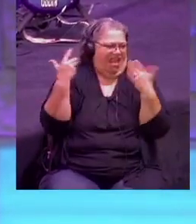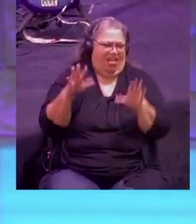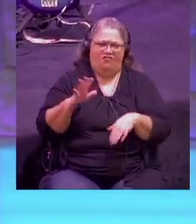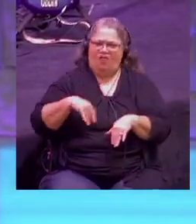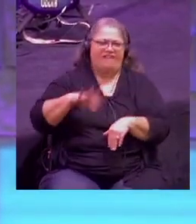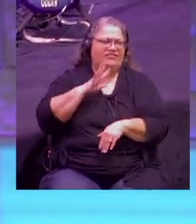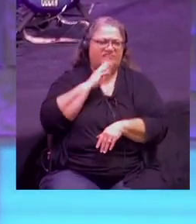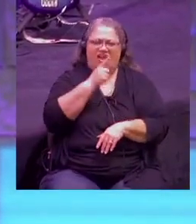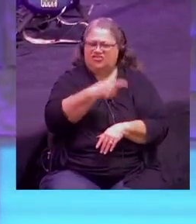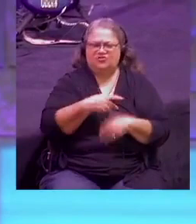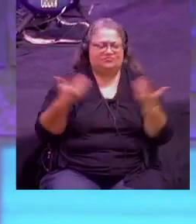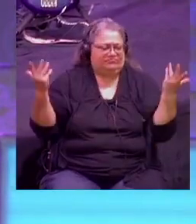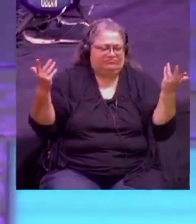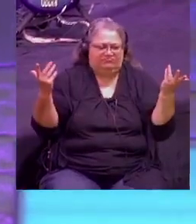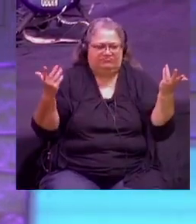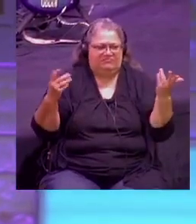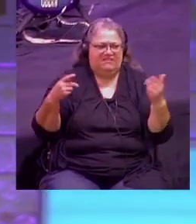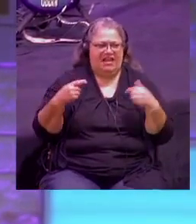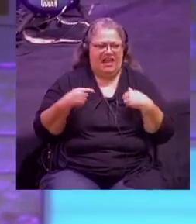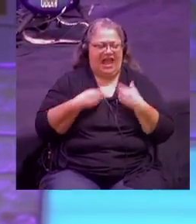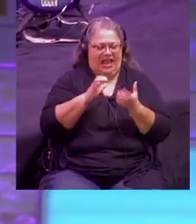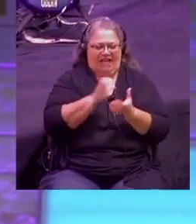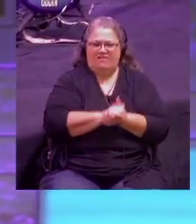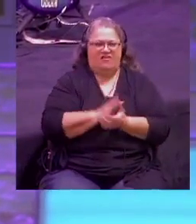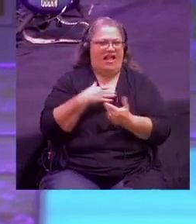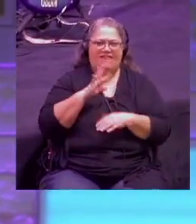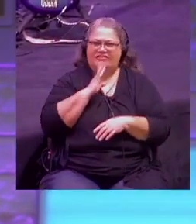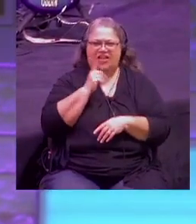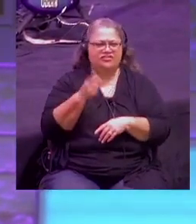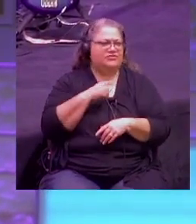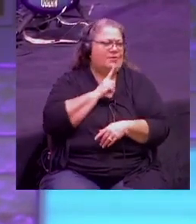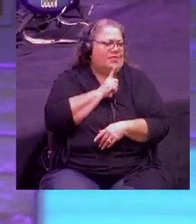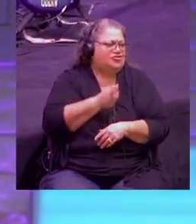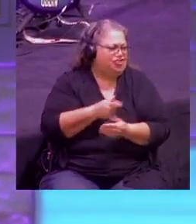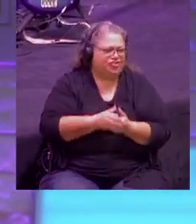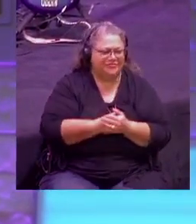him. I hadn't talked to him since the day I got married. I'm not sure.